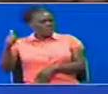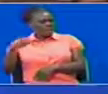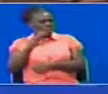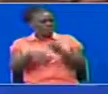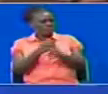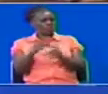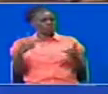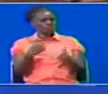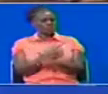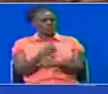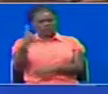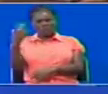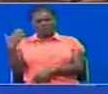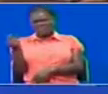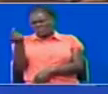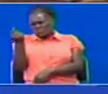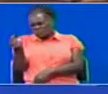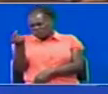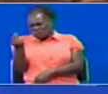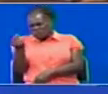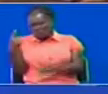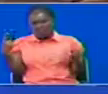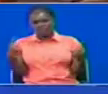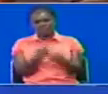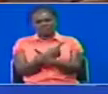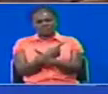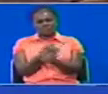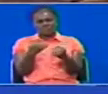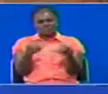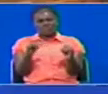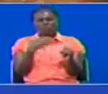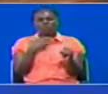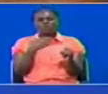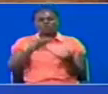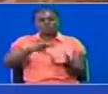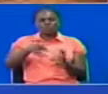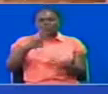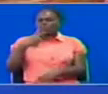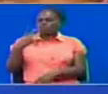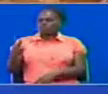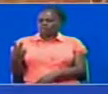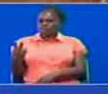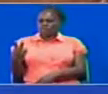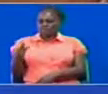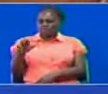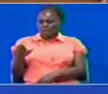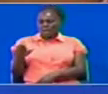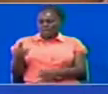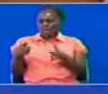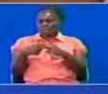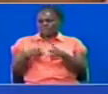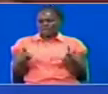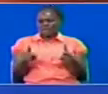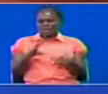ziko tofauti. Nijua kitu moja tu, ndogo sana. Si utry kukua complicated. 200 shillings was the amount he used